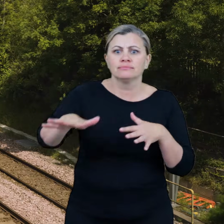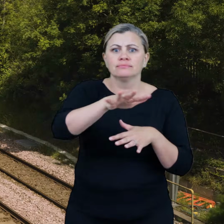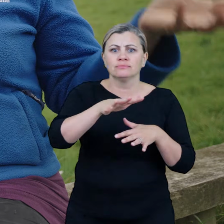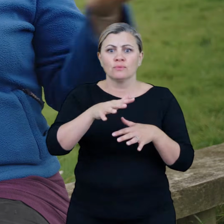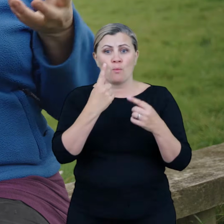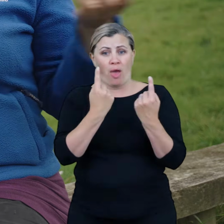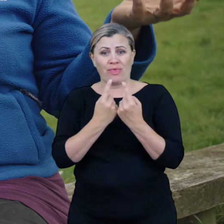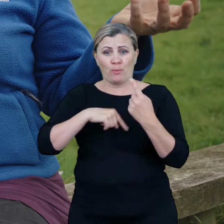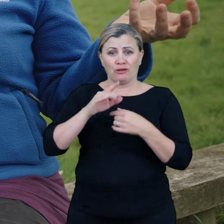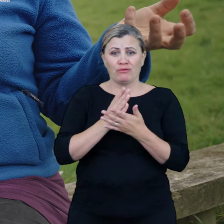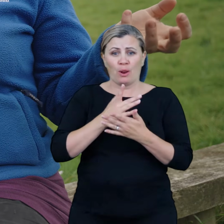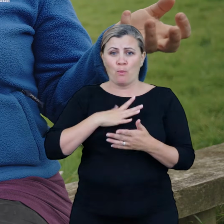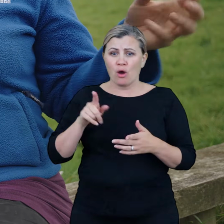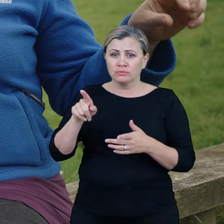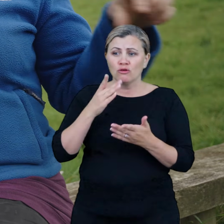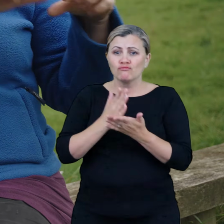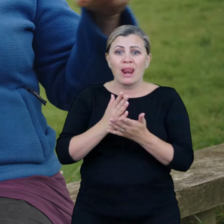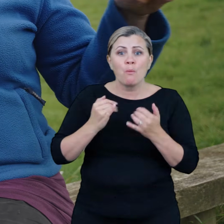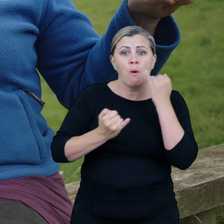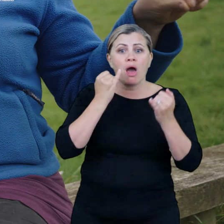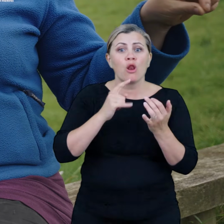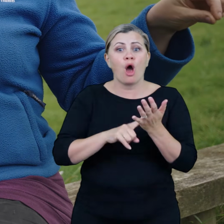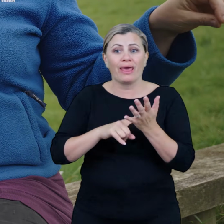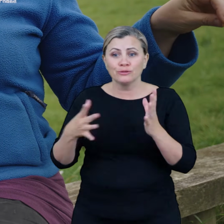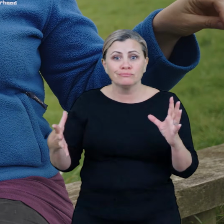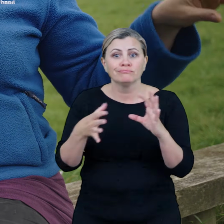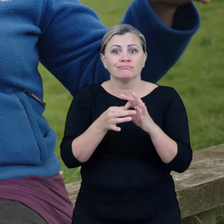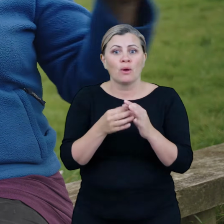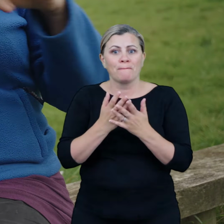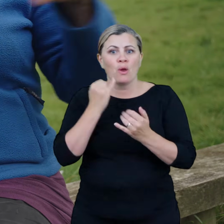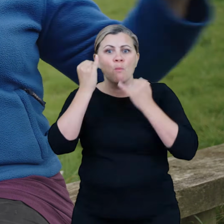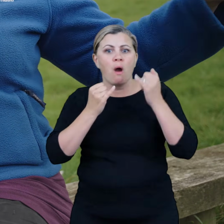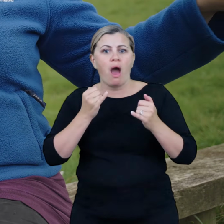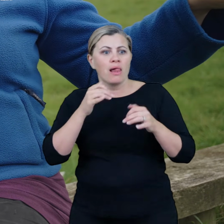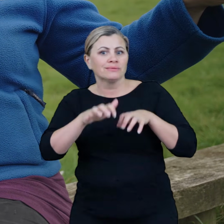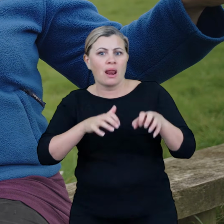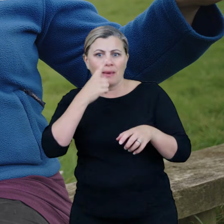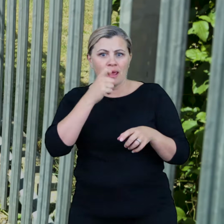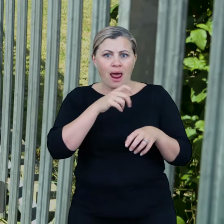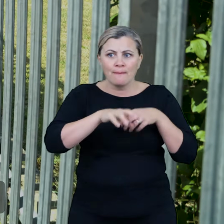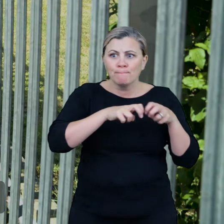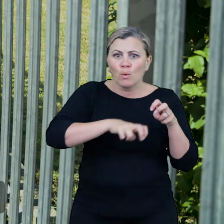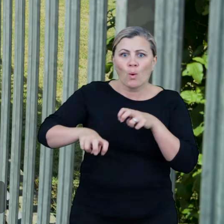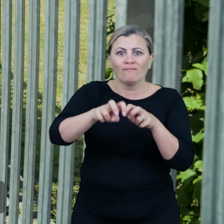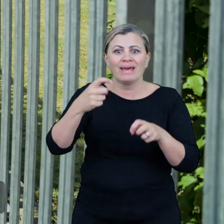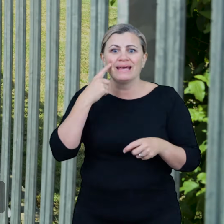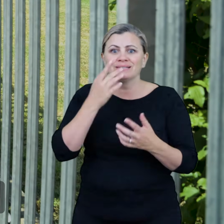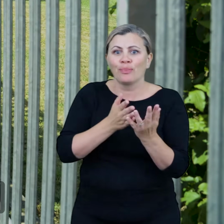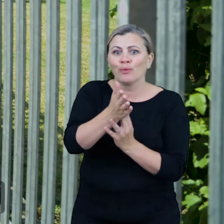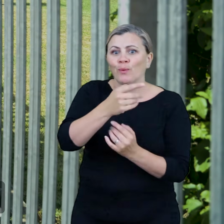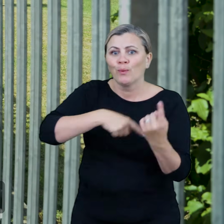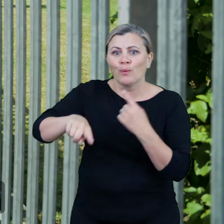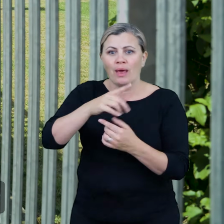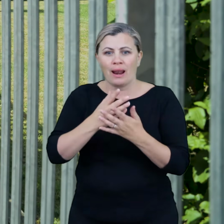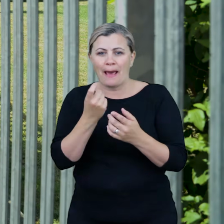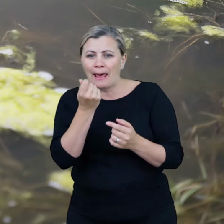And one of the things that we're trying to do with Really Wild Lockleaze is to link it up so that the wildlife can move between the two. And then when you're